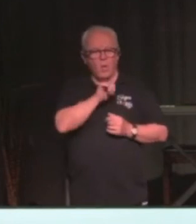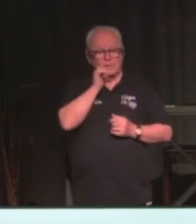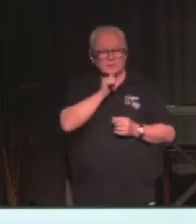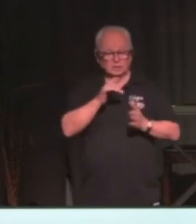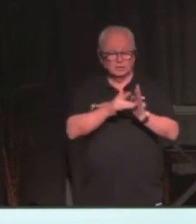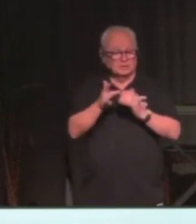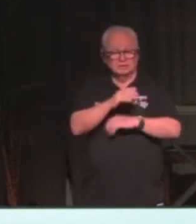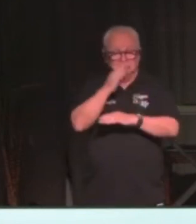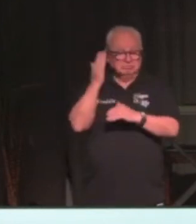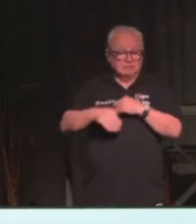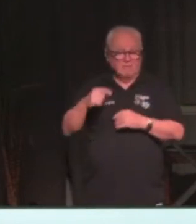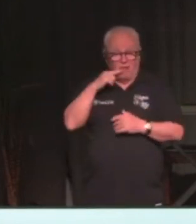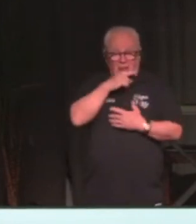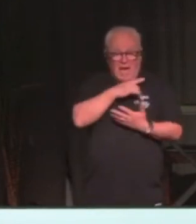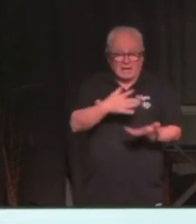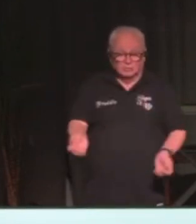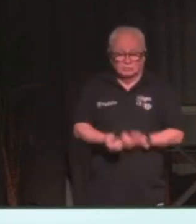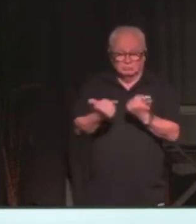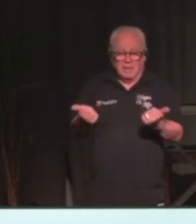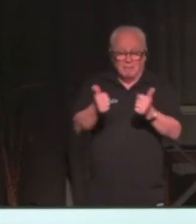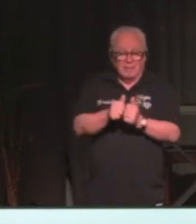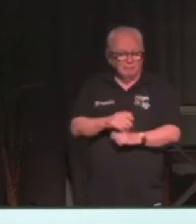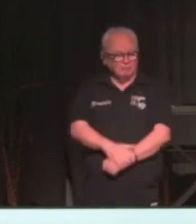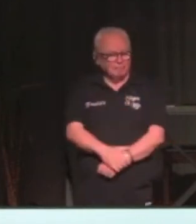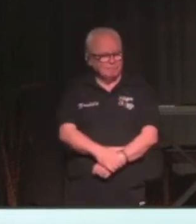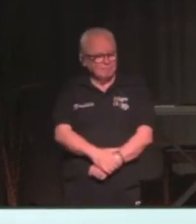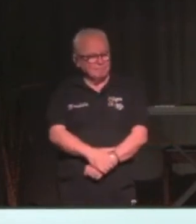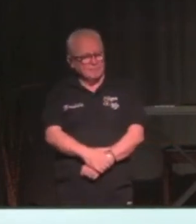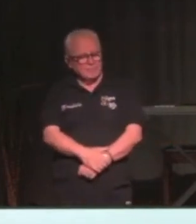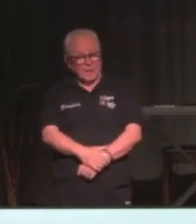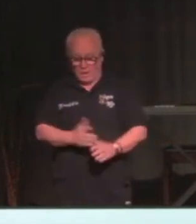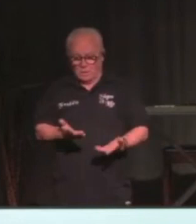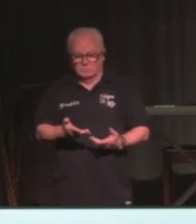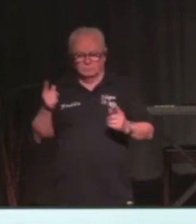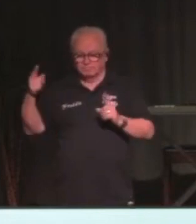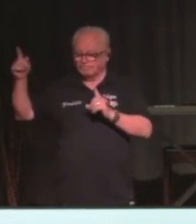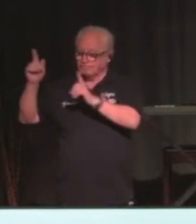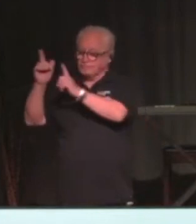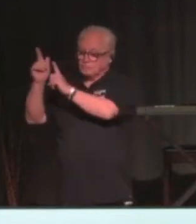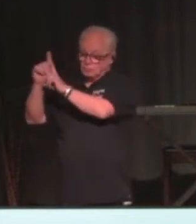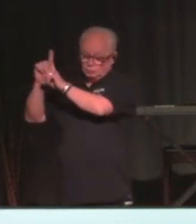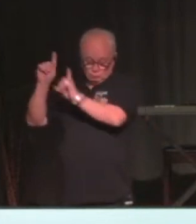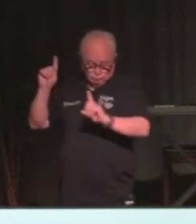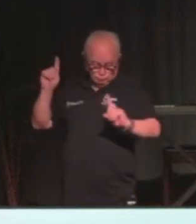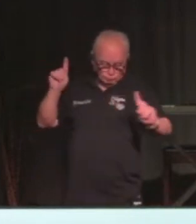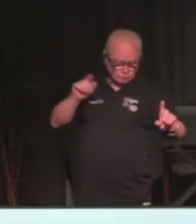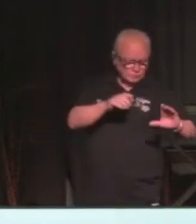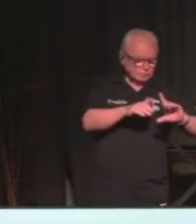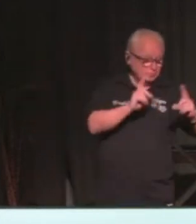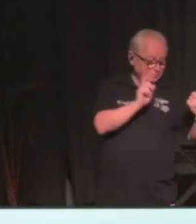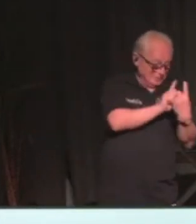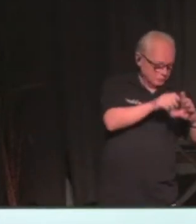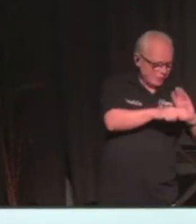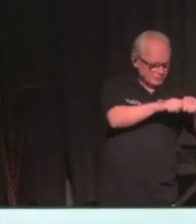Amen. Jesus gets his disciples together and he commissions them. And in Luke 9 and verse 1 and 2, in Matthew